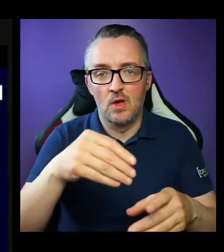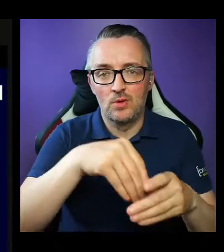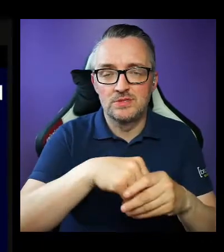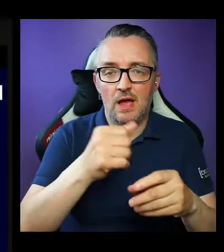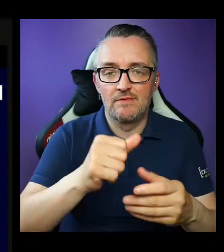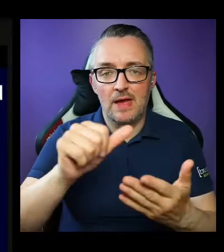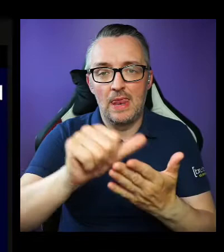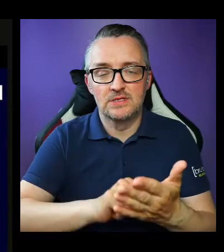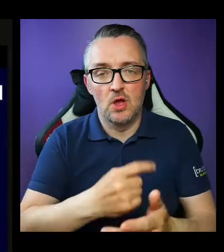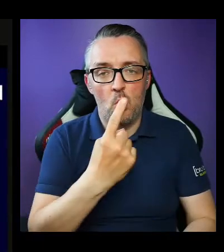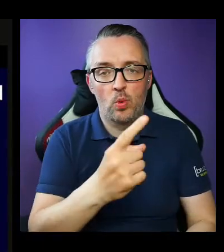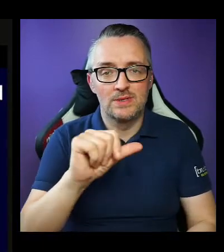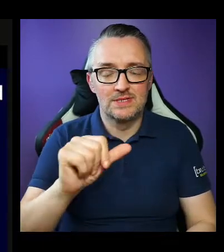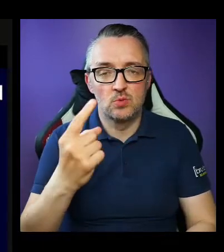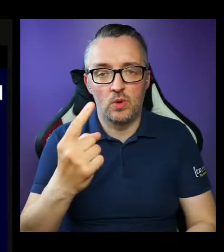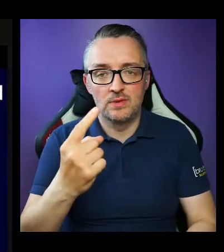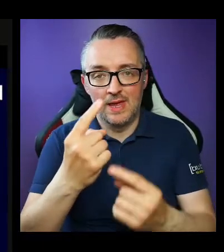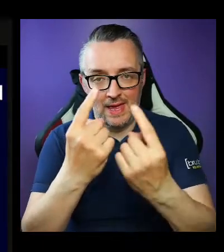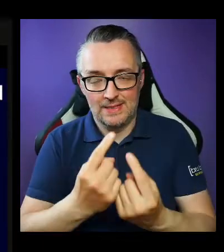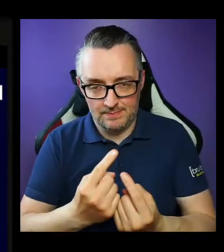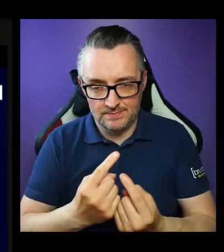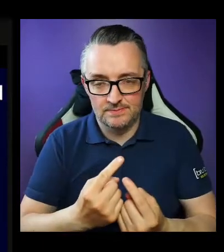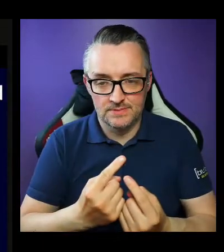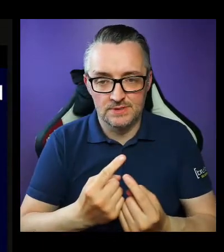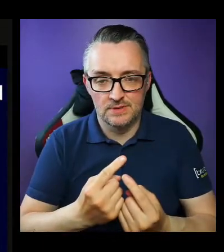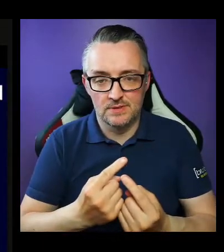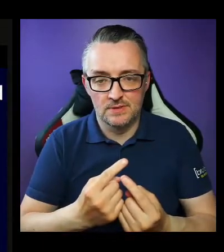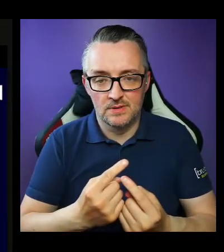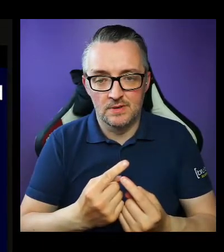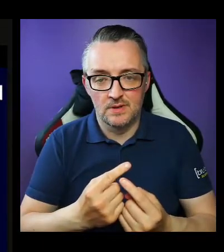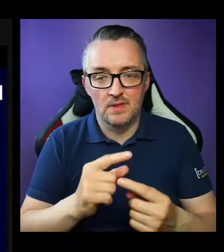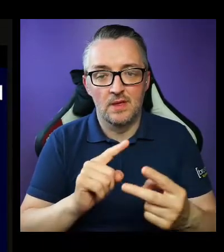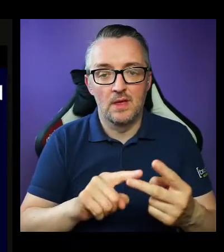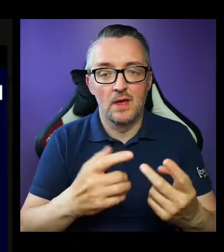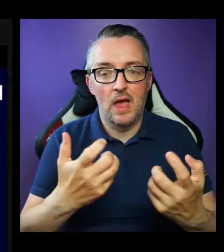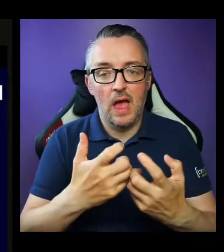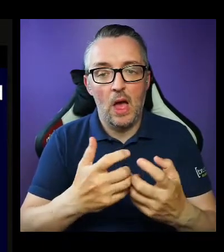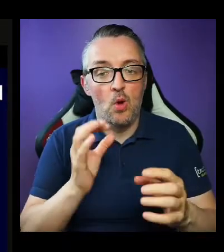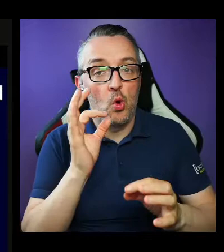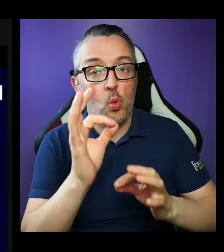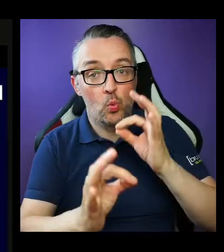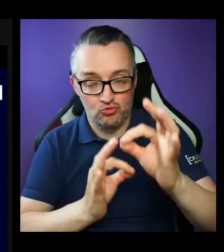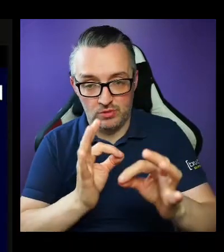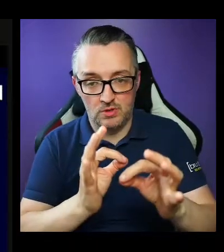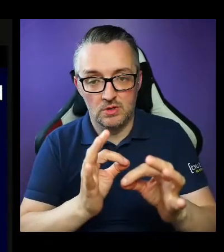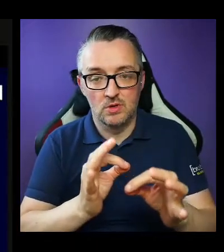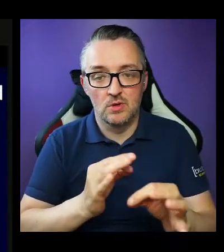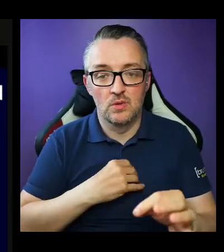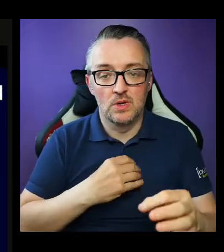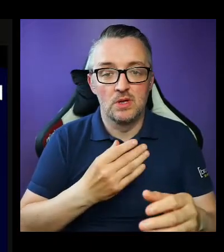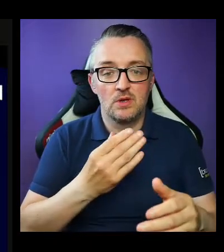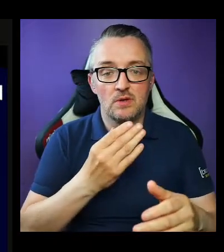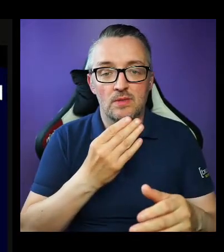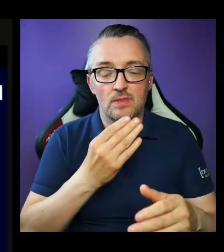of 161 items, and then the way that we're querying this table was to take